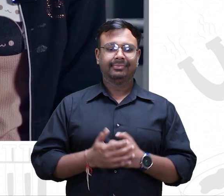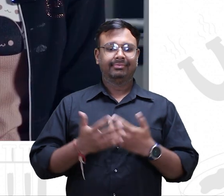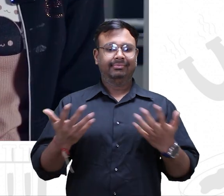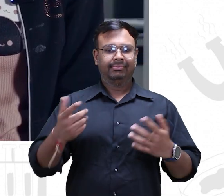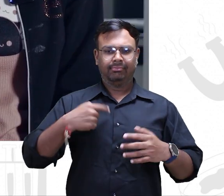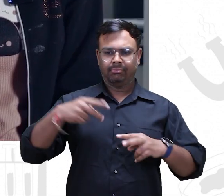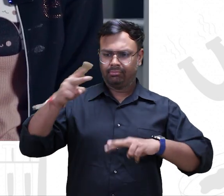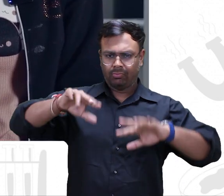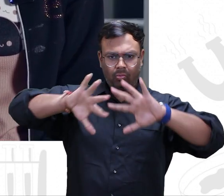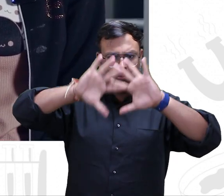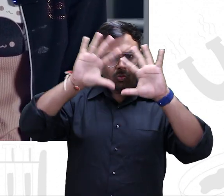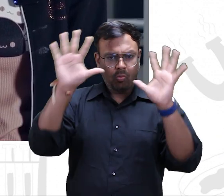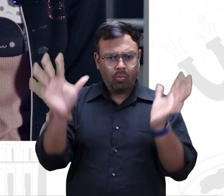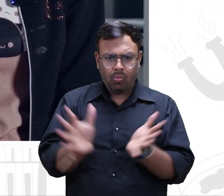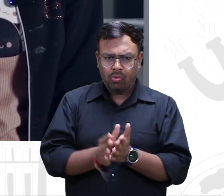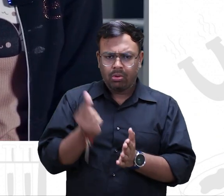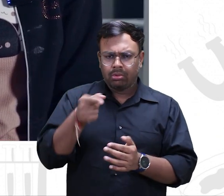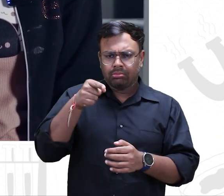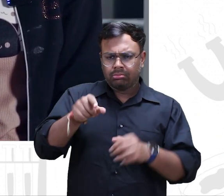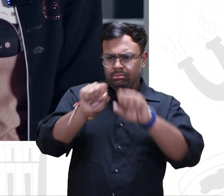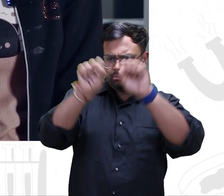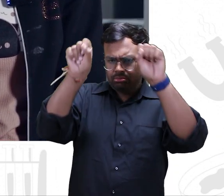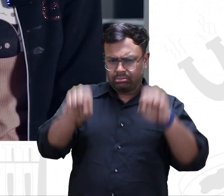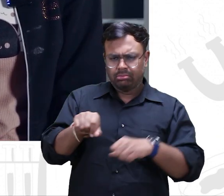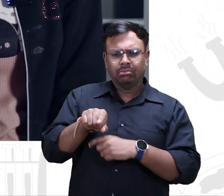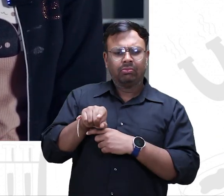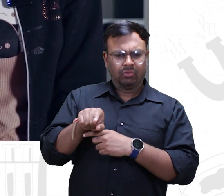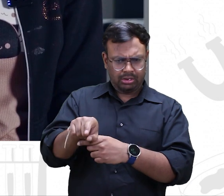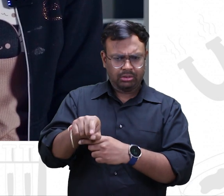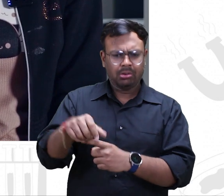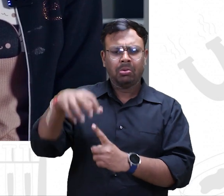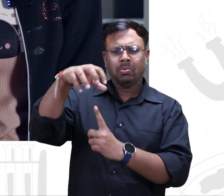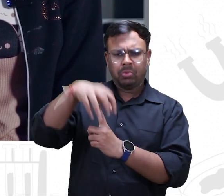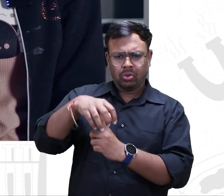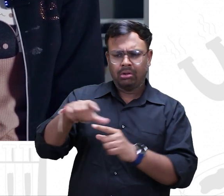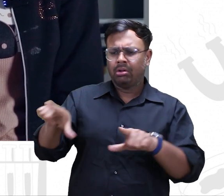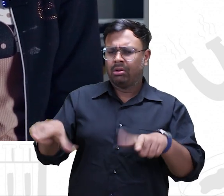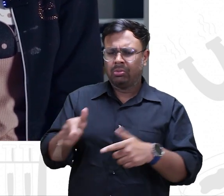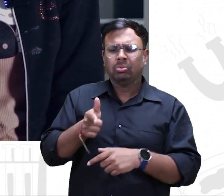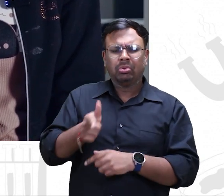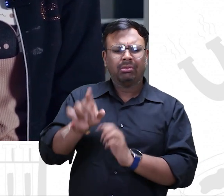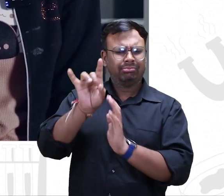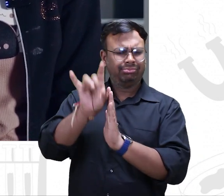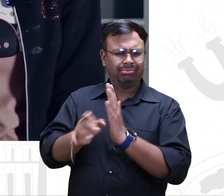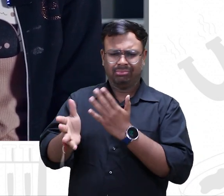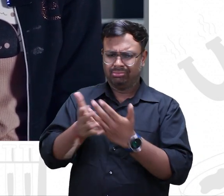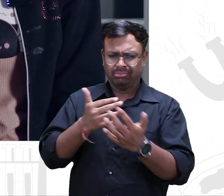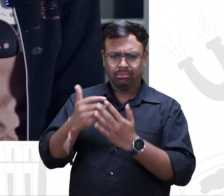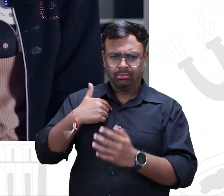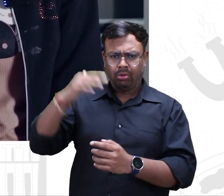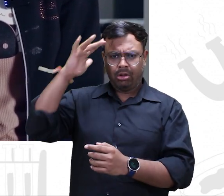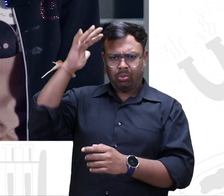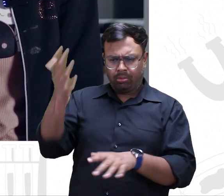To have a holistic overview, we use different model systems like bacteria, archaea, yeast, plant, mouse, etc. to